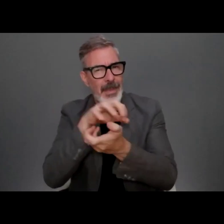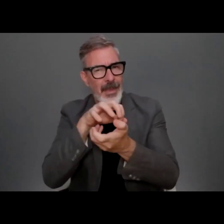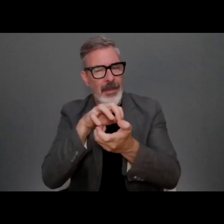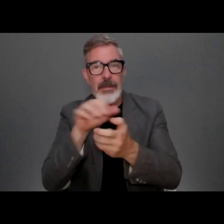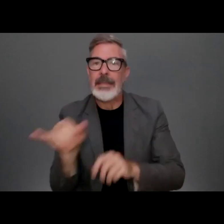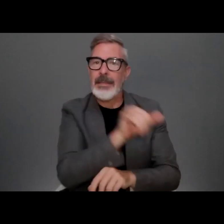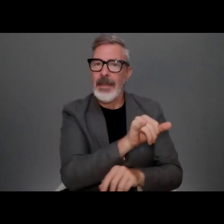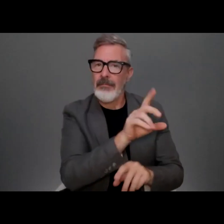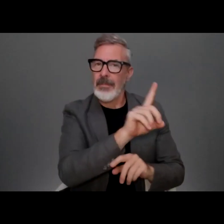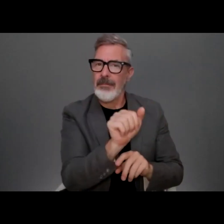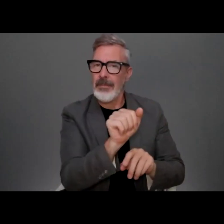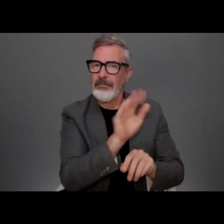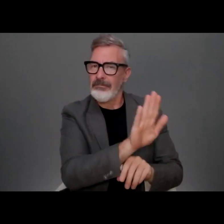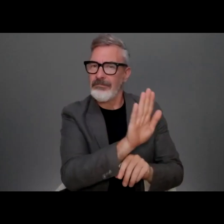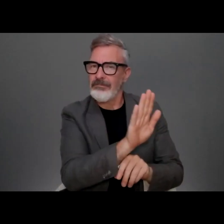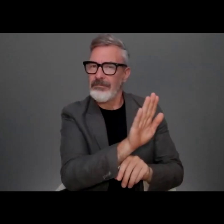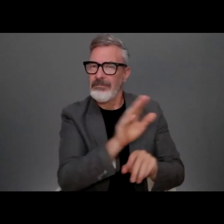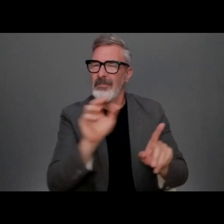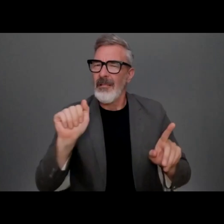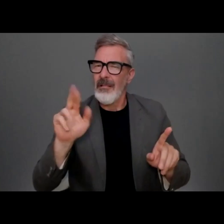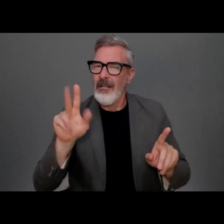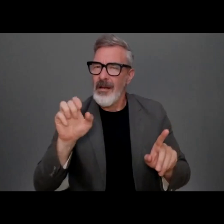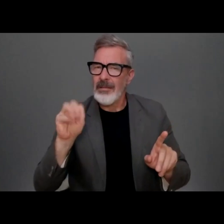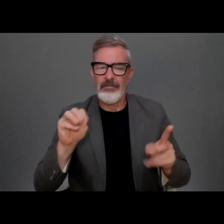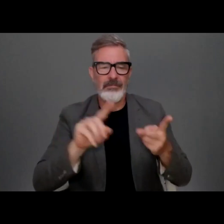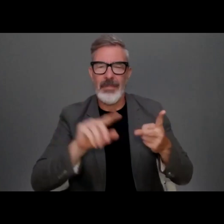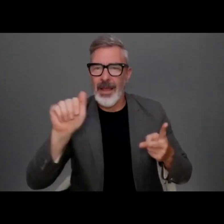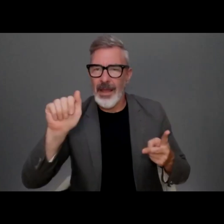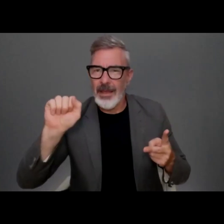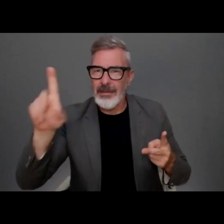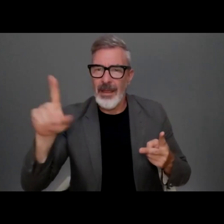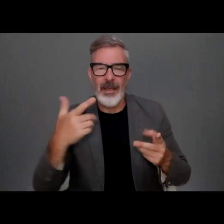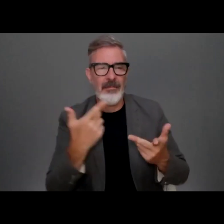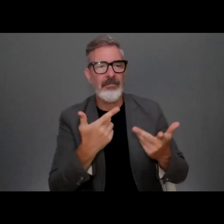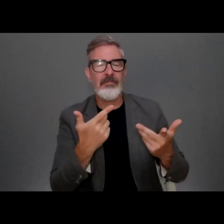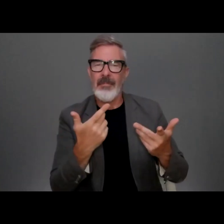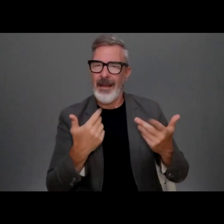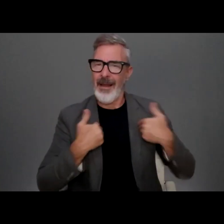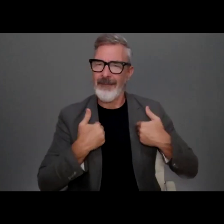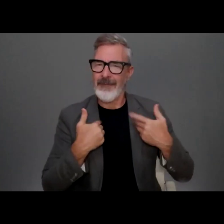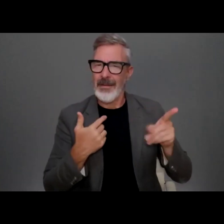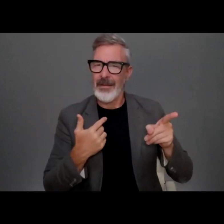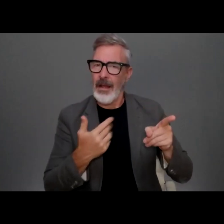people get through their lives. It's how they manage situations. It's how they work best.